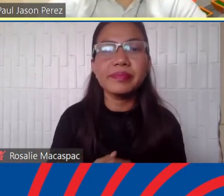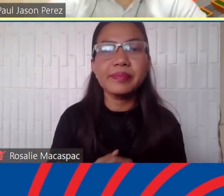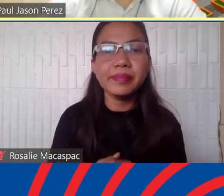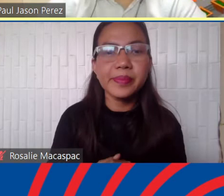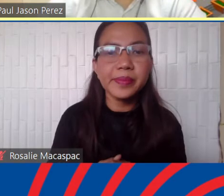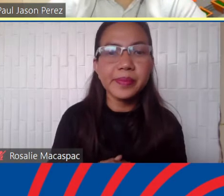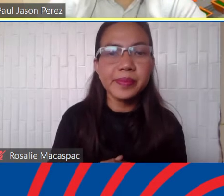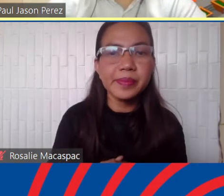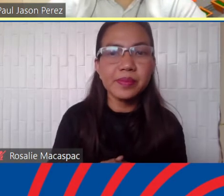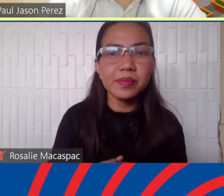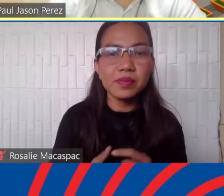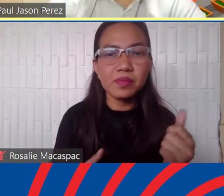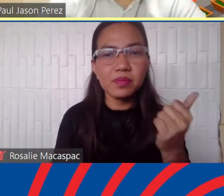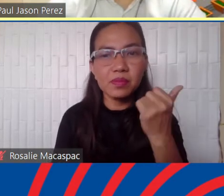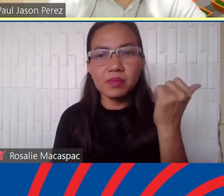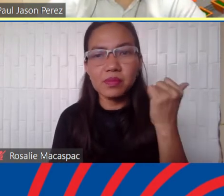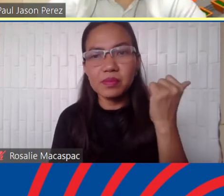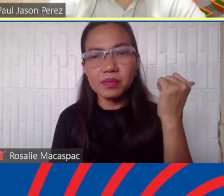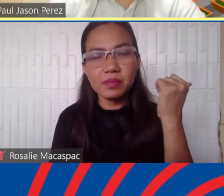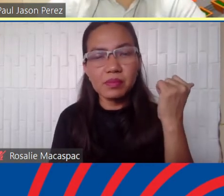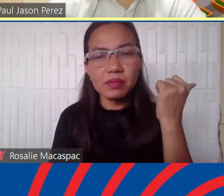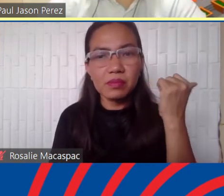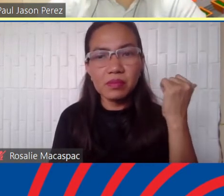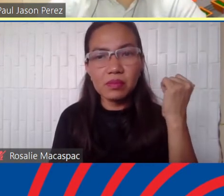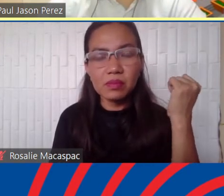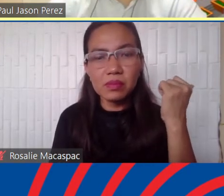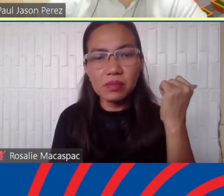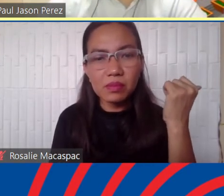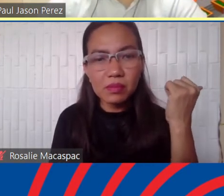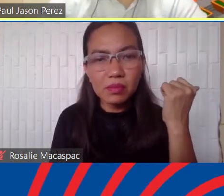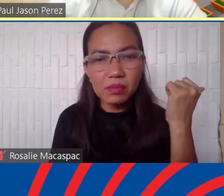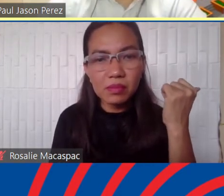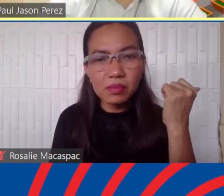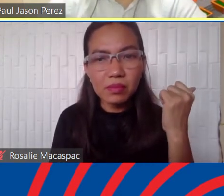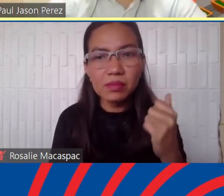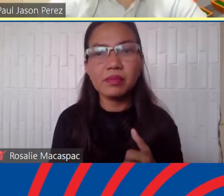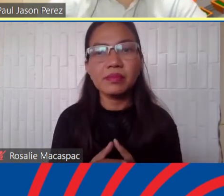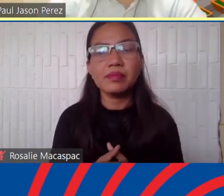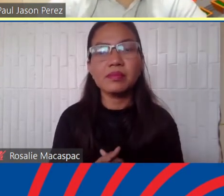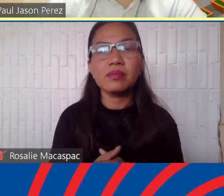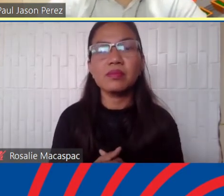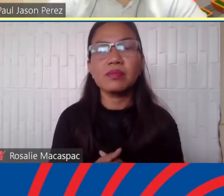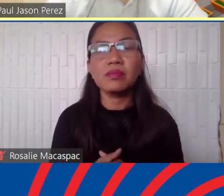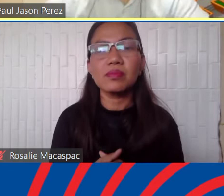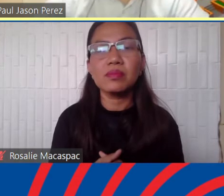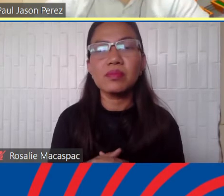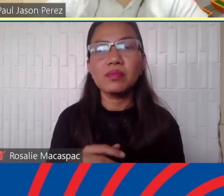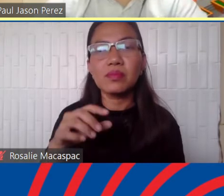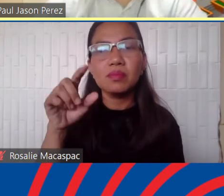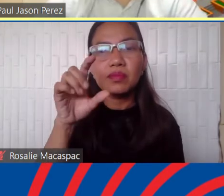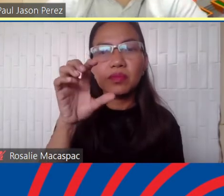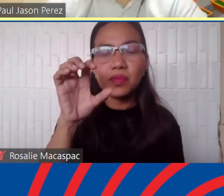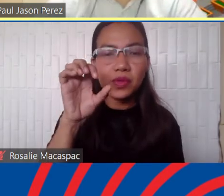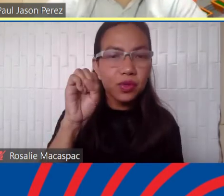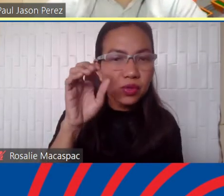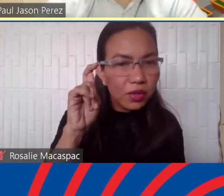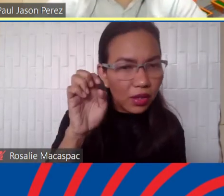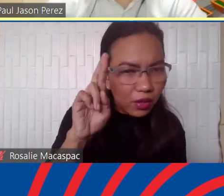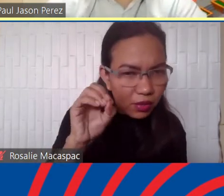and many more. So meron din siyang mga BibTeX. So if you're using Zotero, which I also love. So